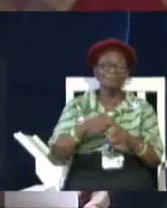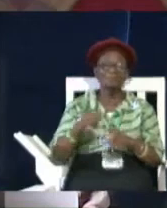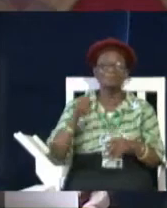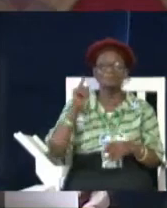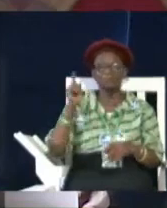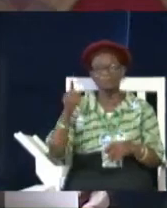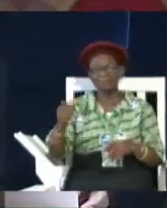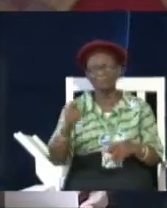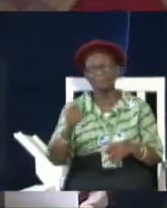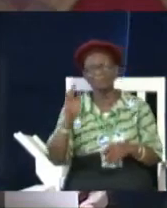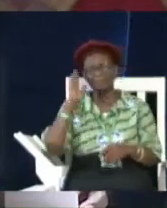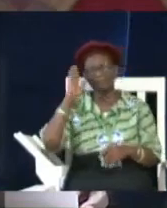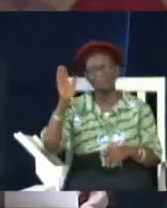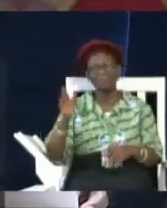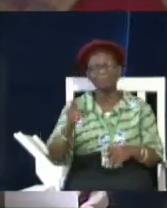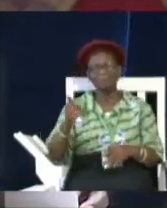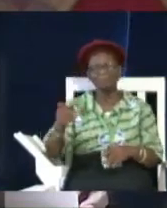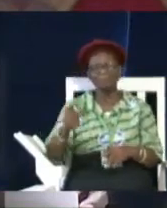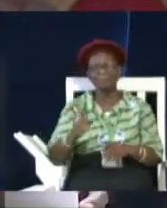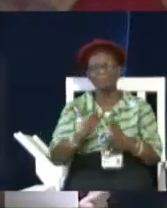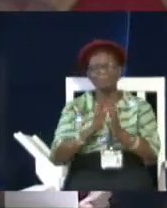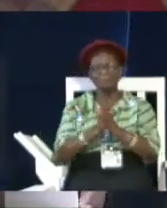Will you please pray for me?